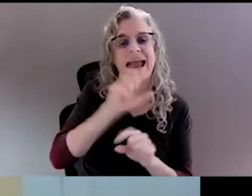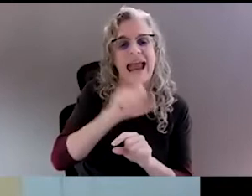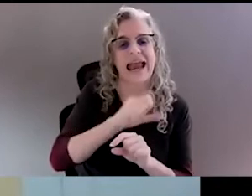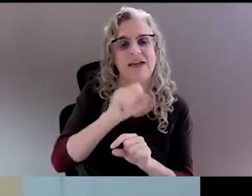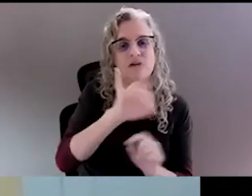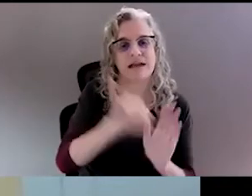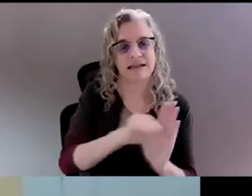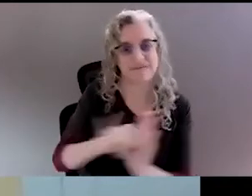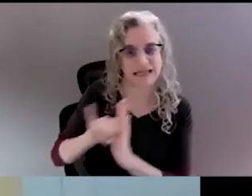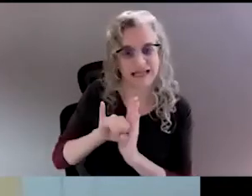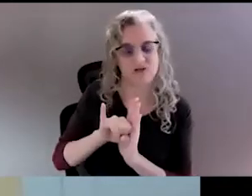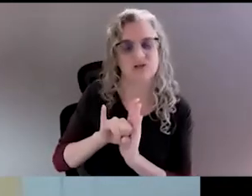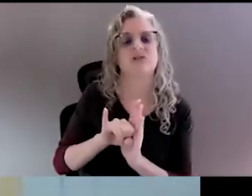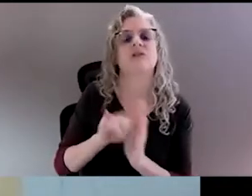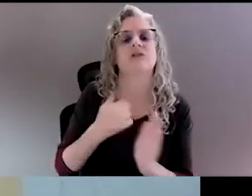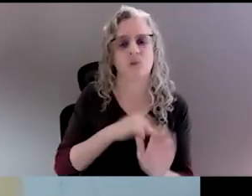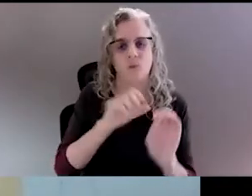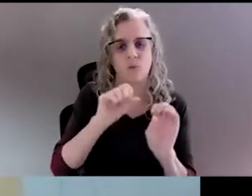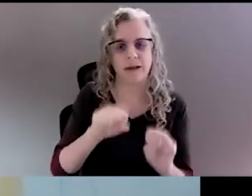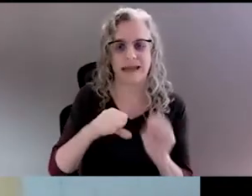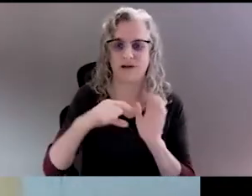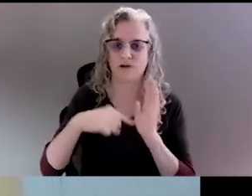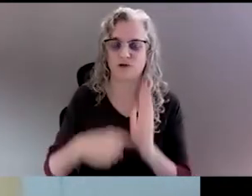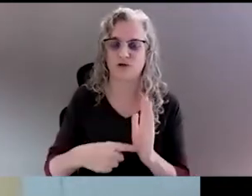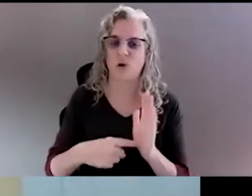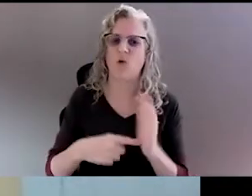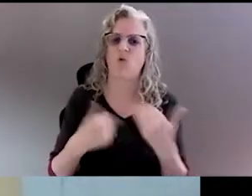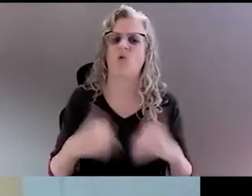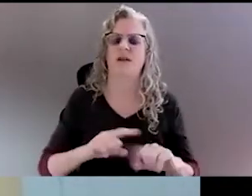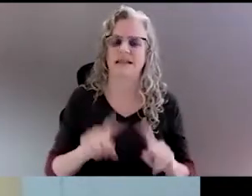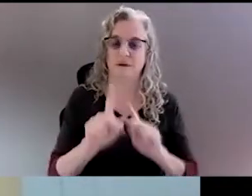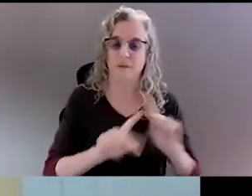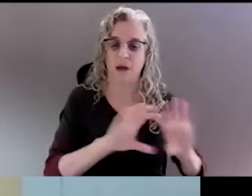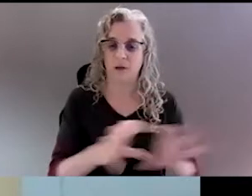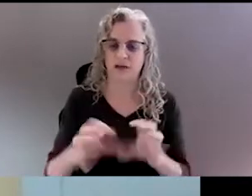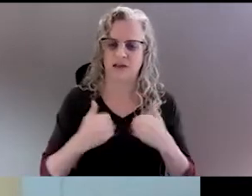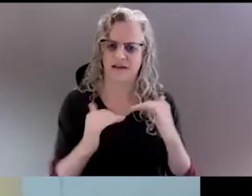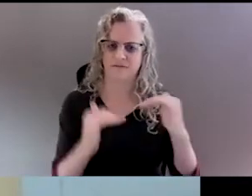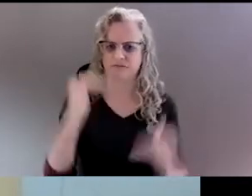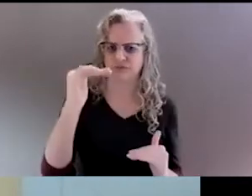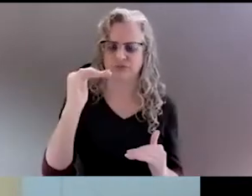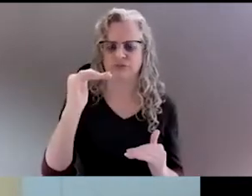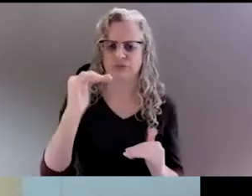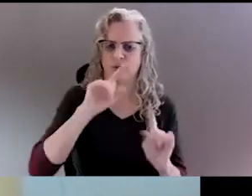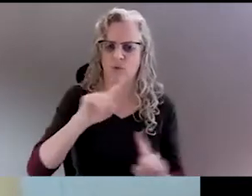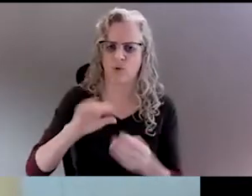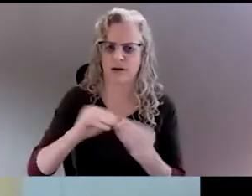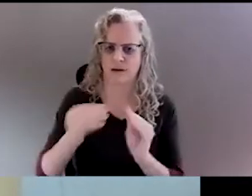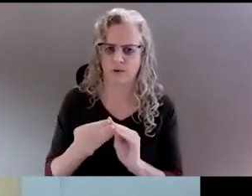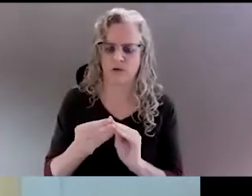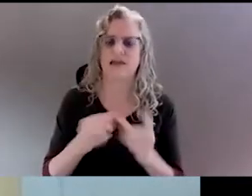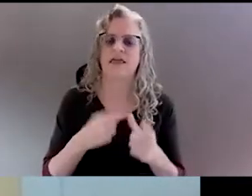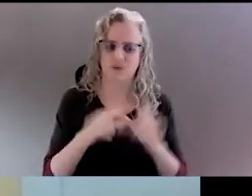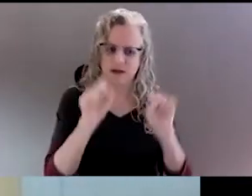the disparities between different population groups, and then we can all work to address those disparities, say in this case, in